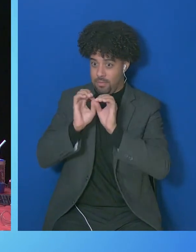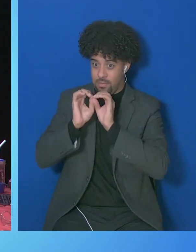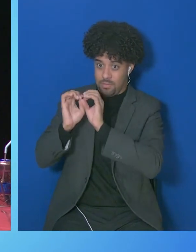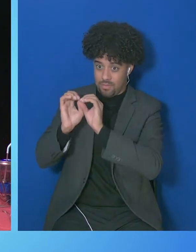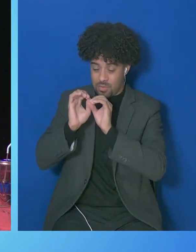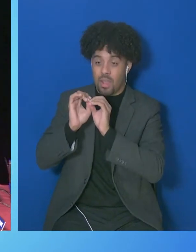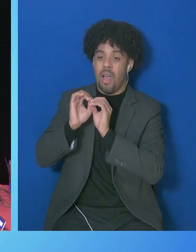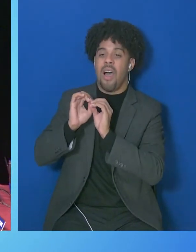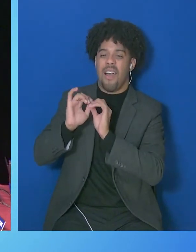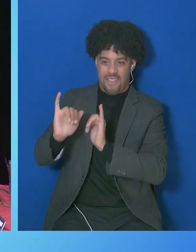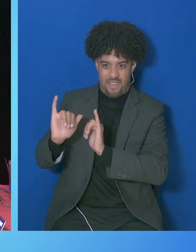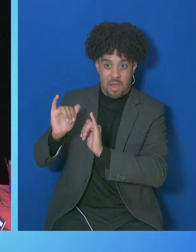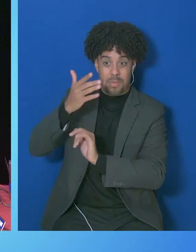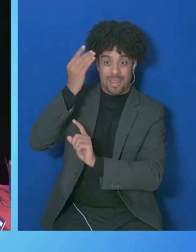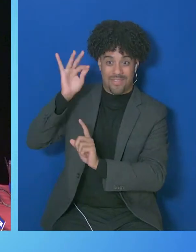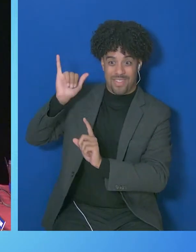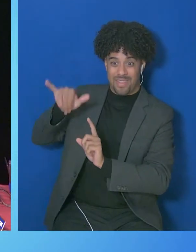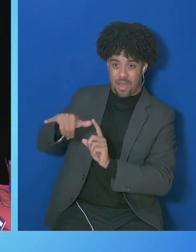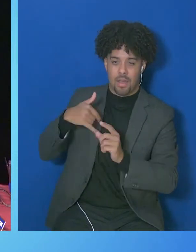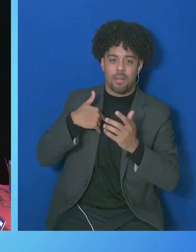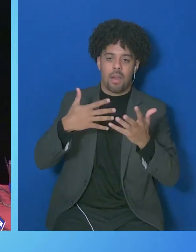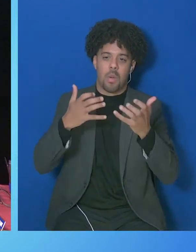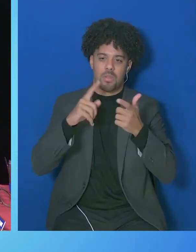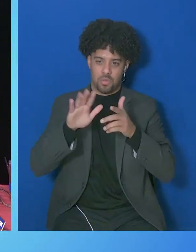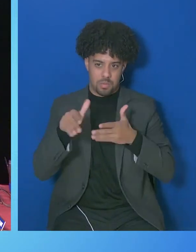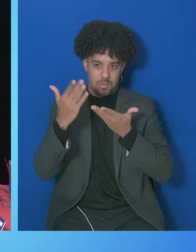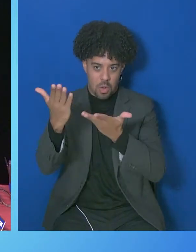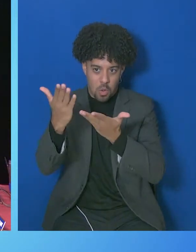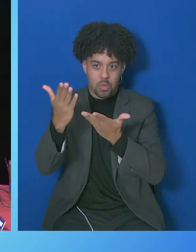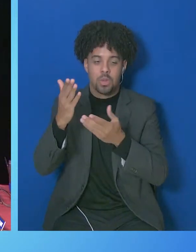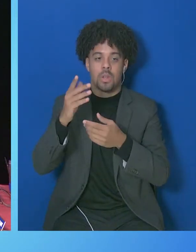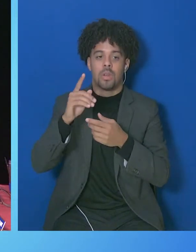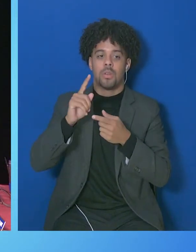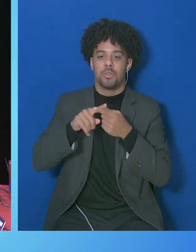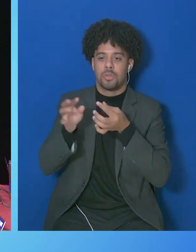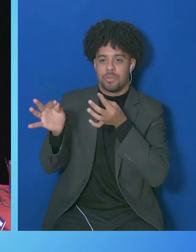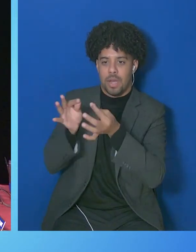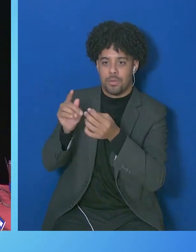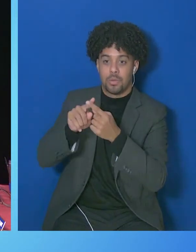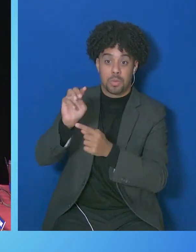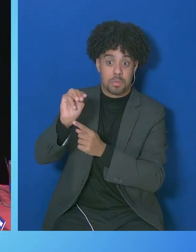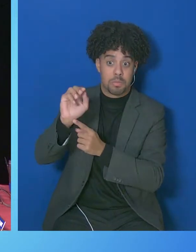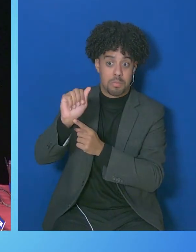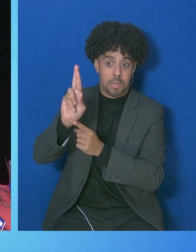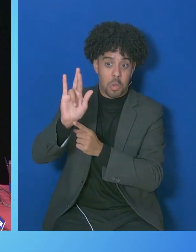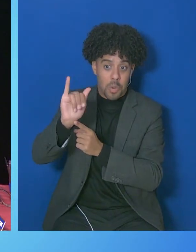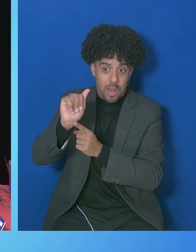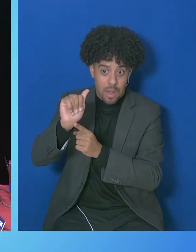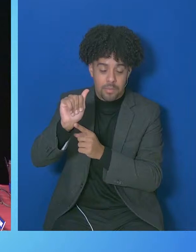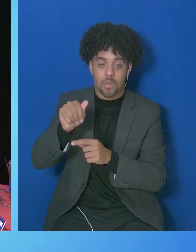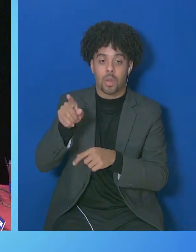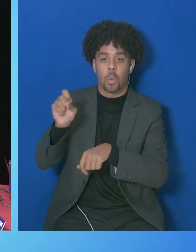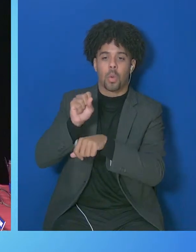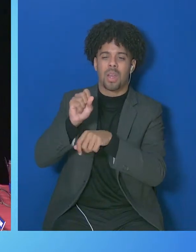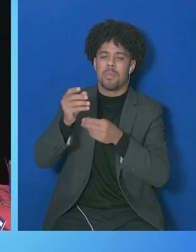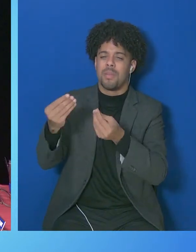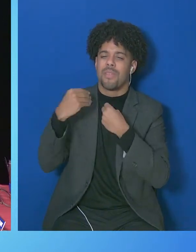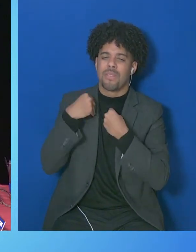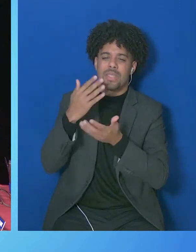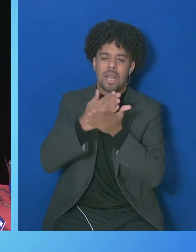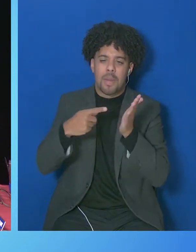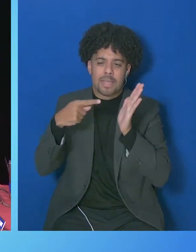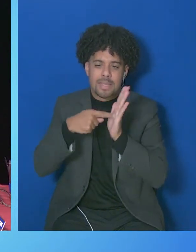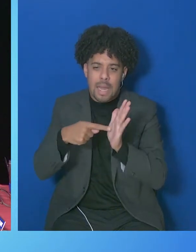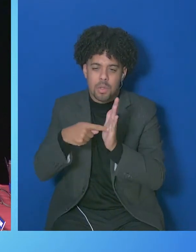present information with examples, working with Michelle and Deb, our AAGs,